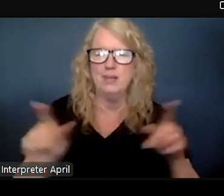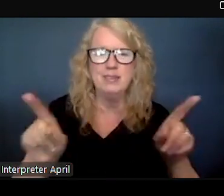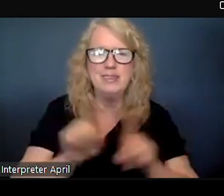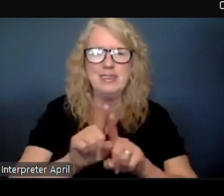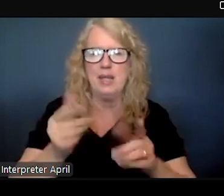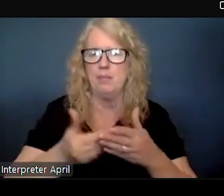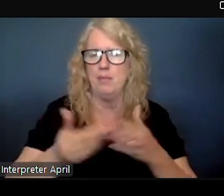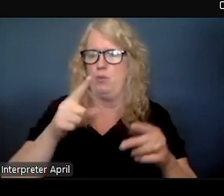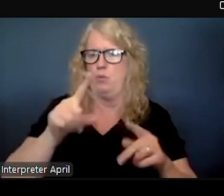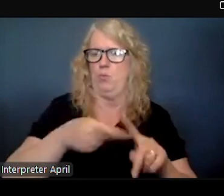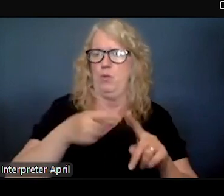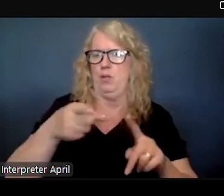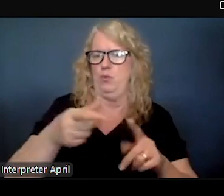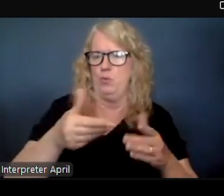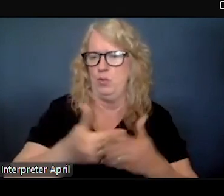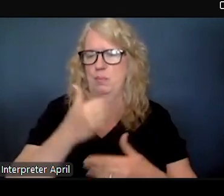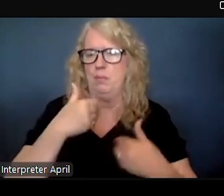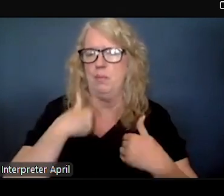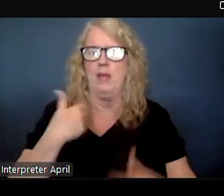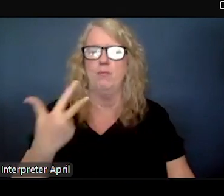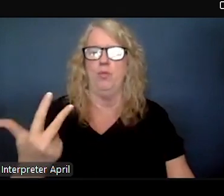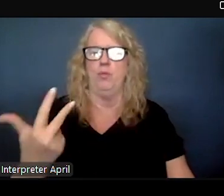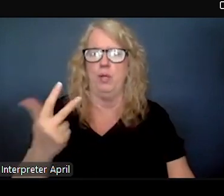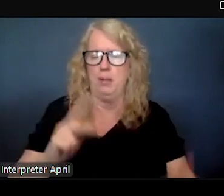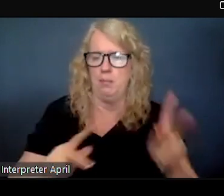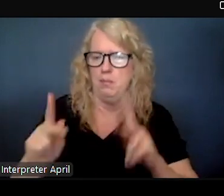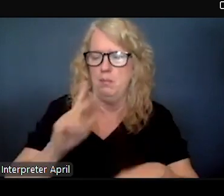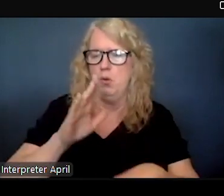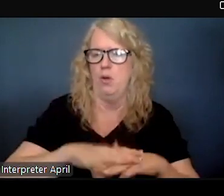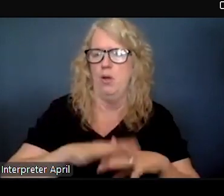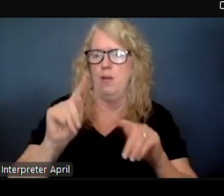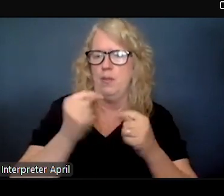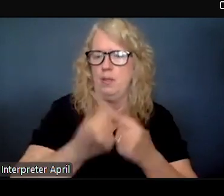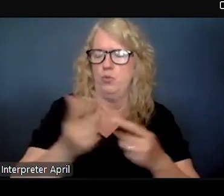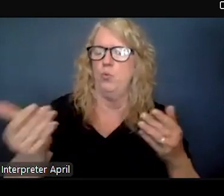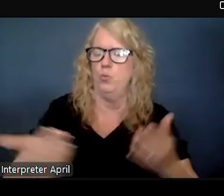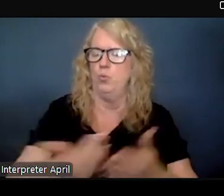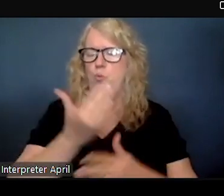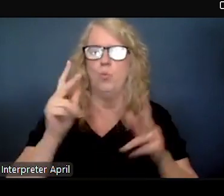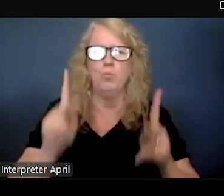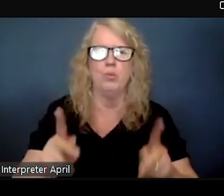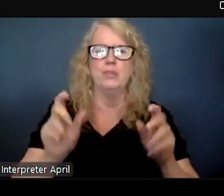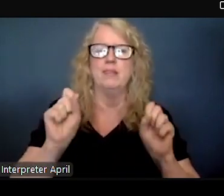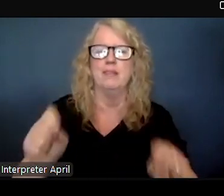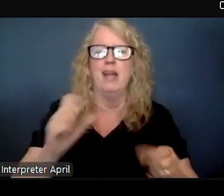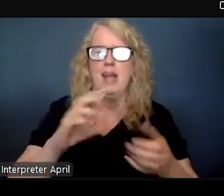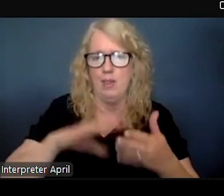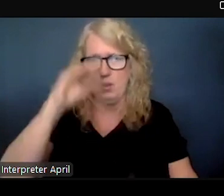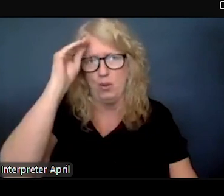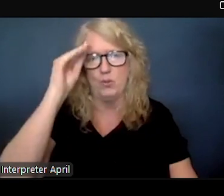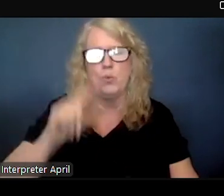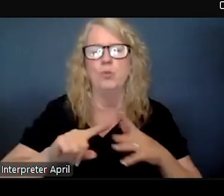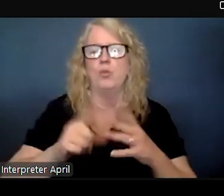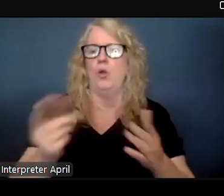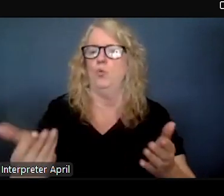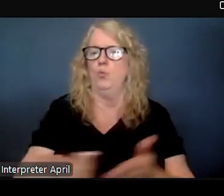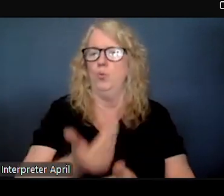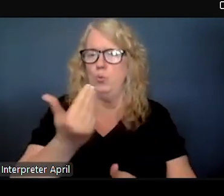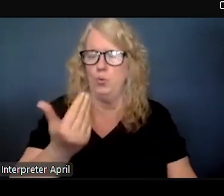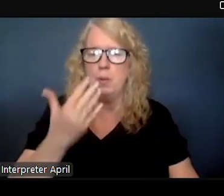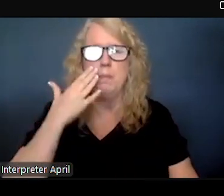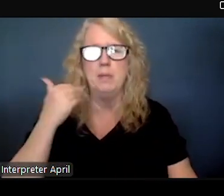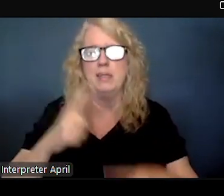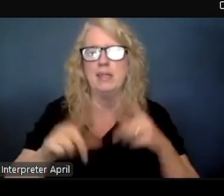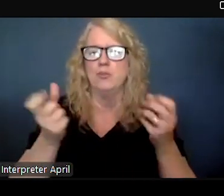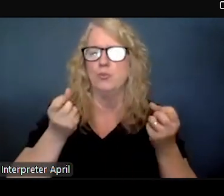when you're newer. There's now 3 people on the team just so that new person can learn from it. We're starting a new thing because we have